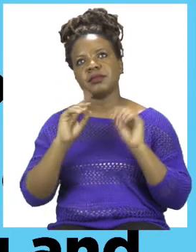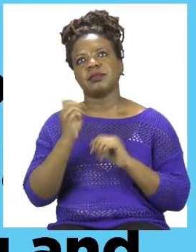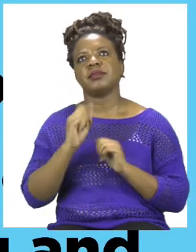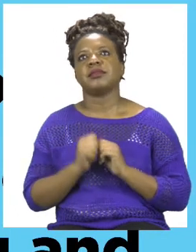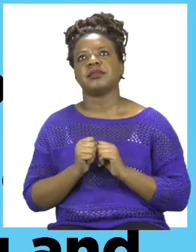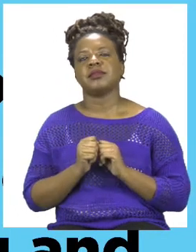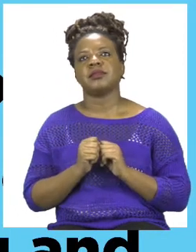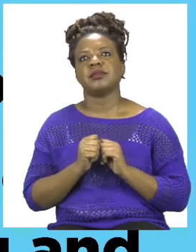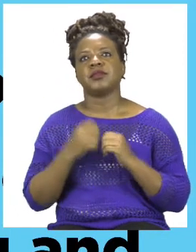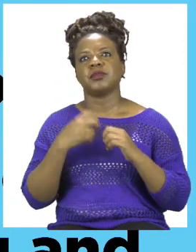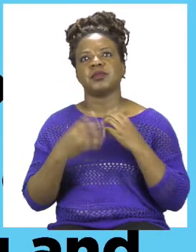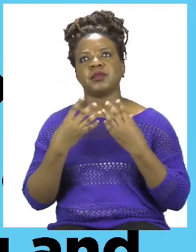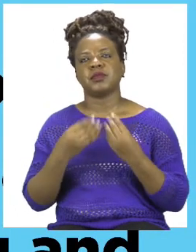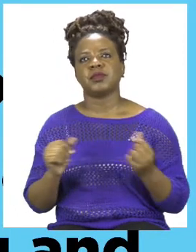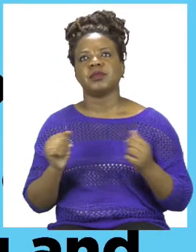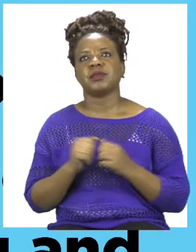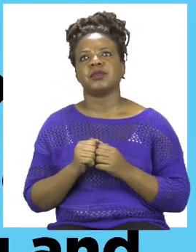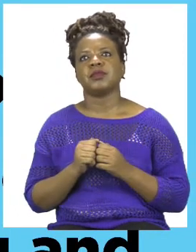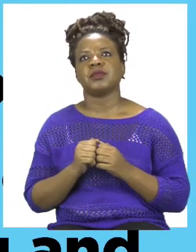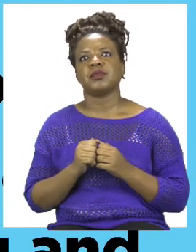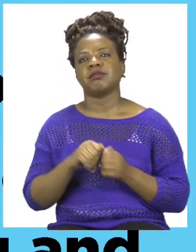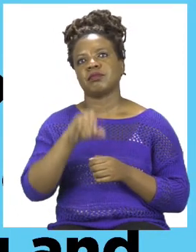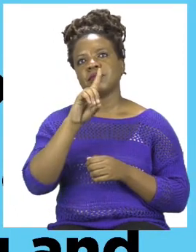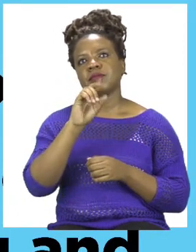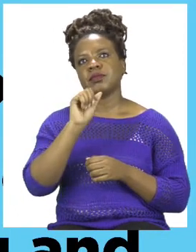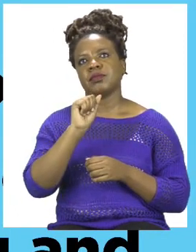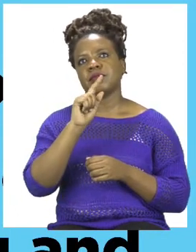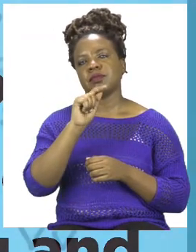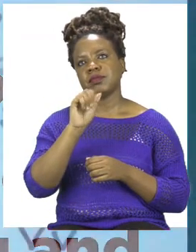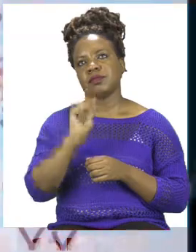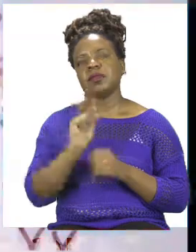problem solving and data handling.